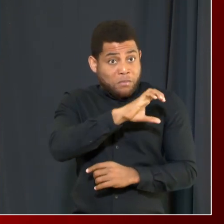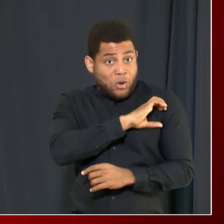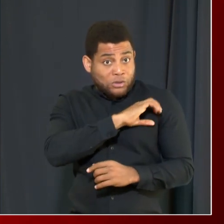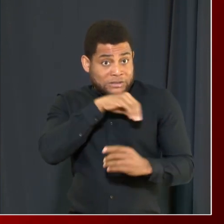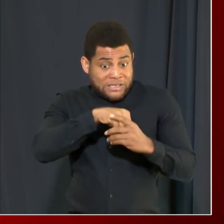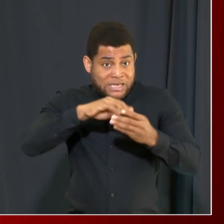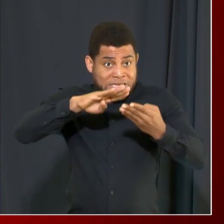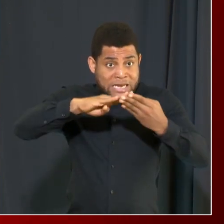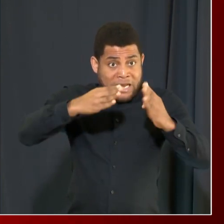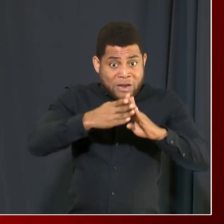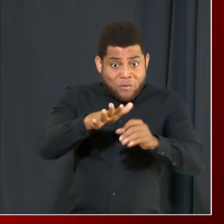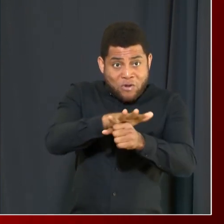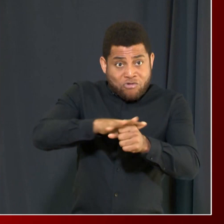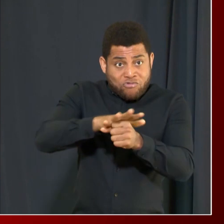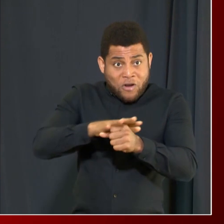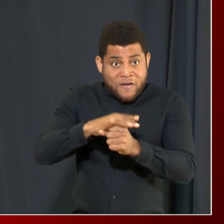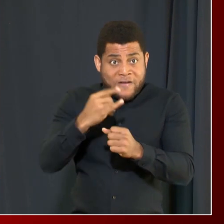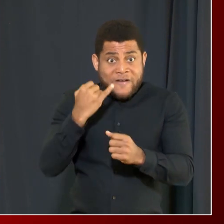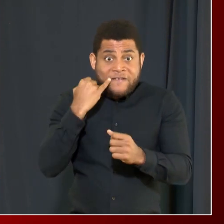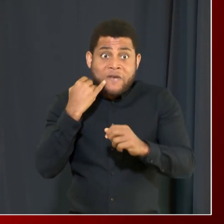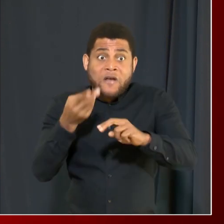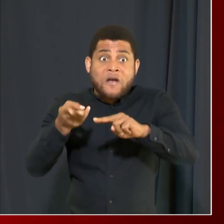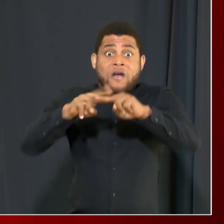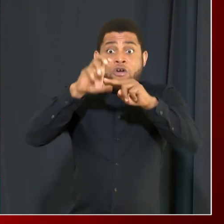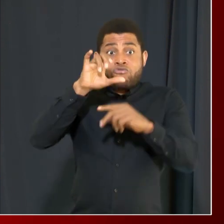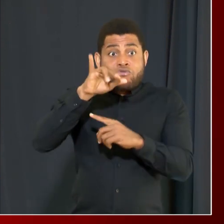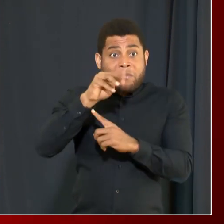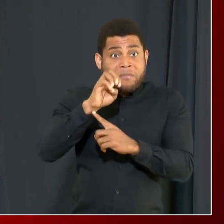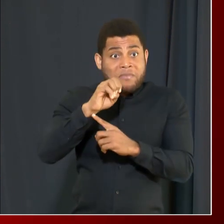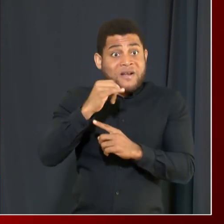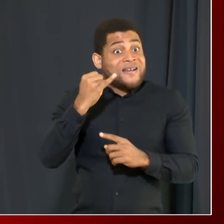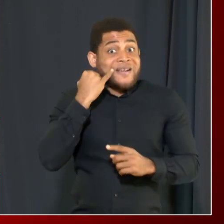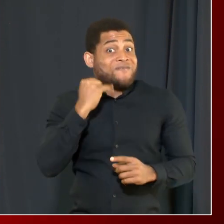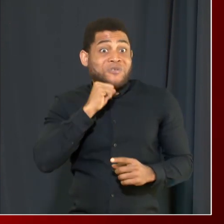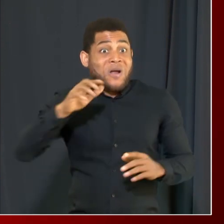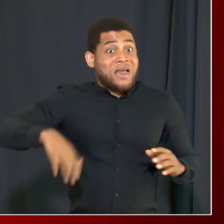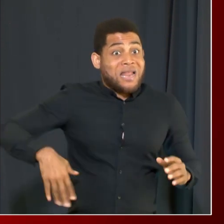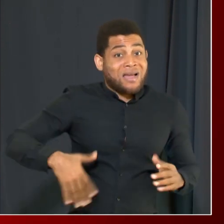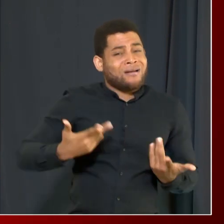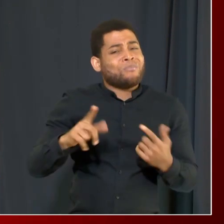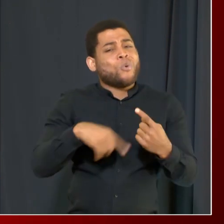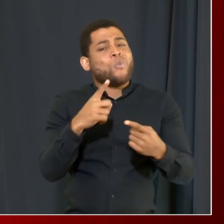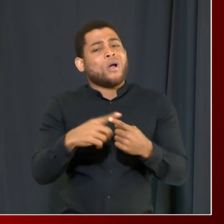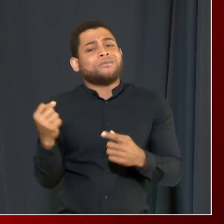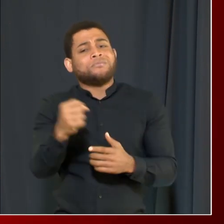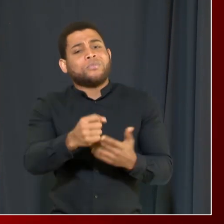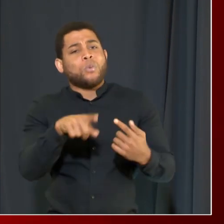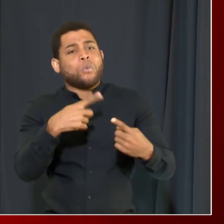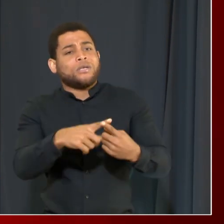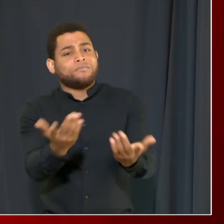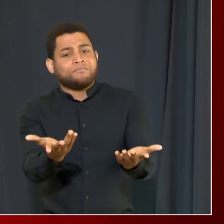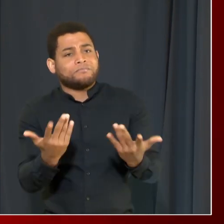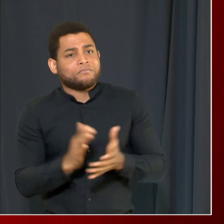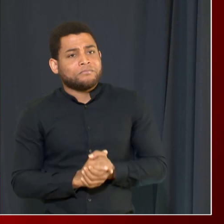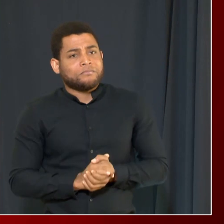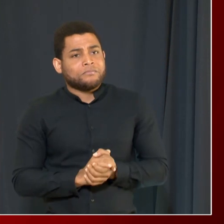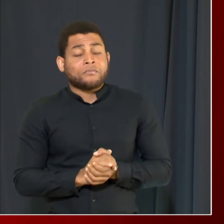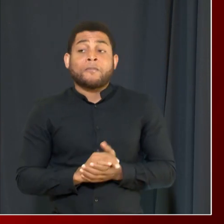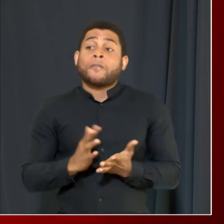in violent crime yet? And if not, why not? So I think back in April